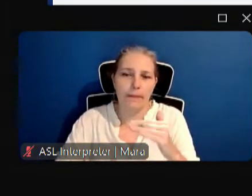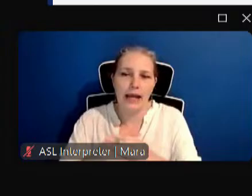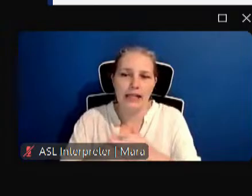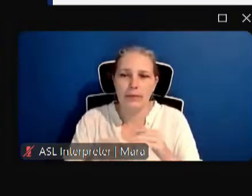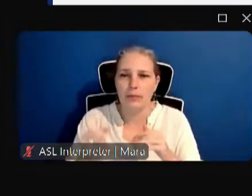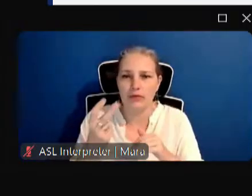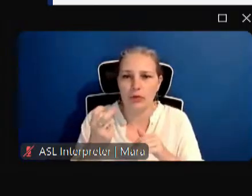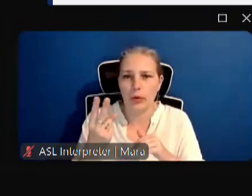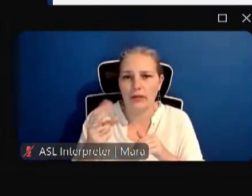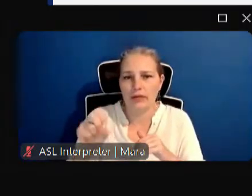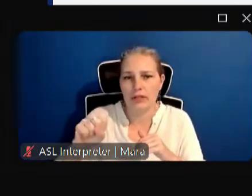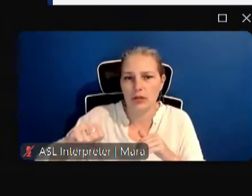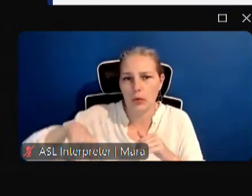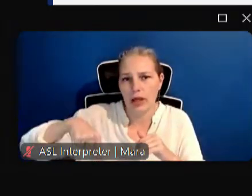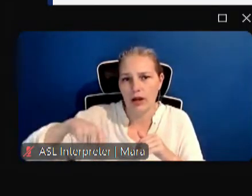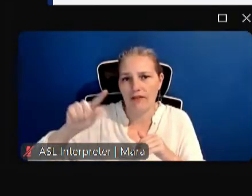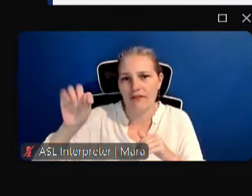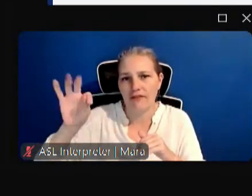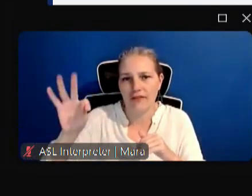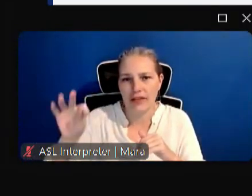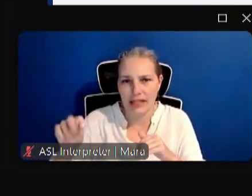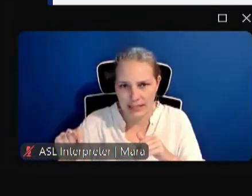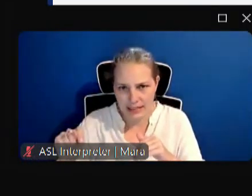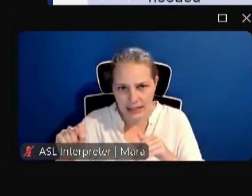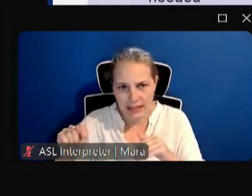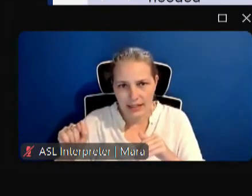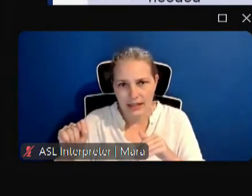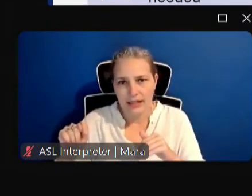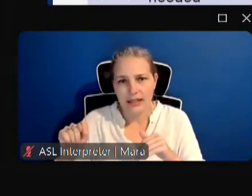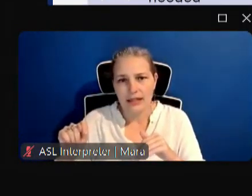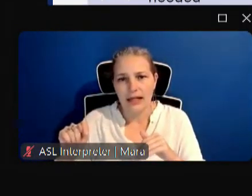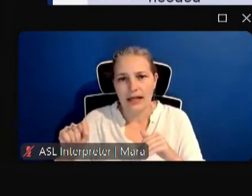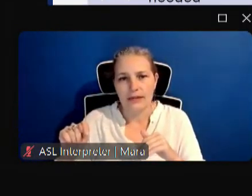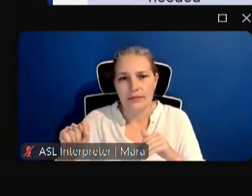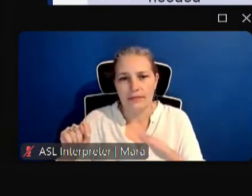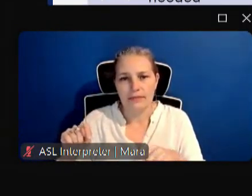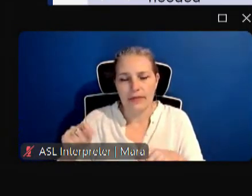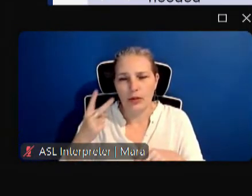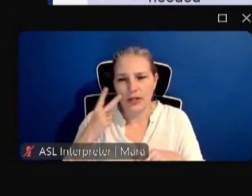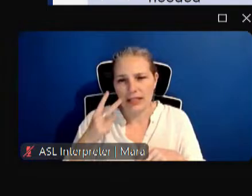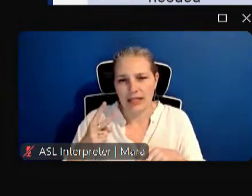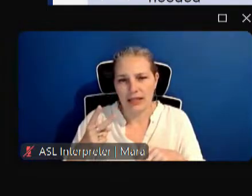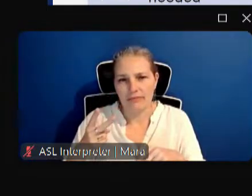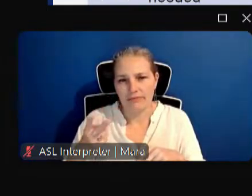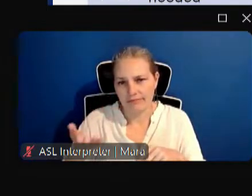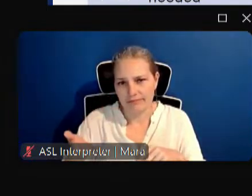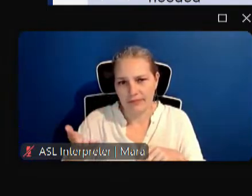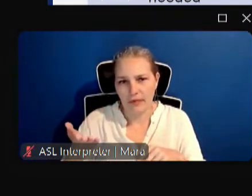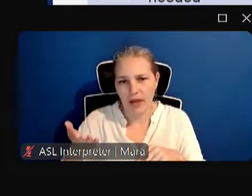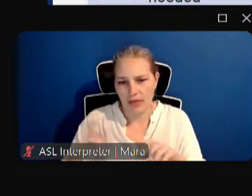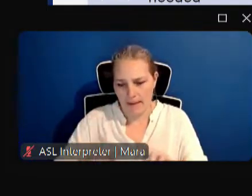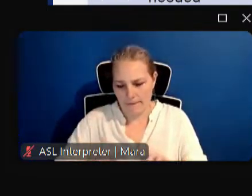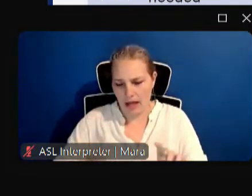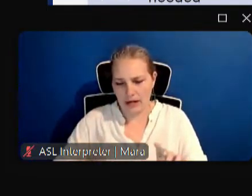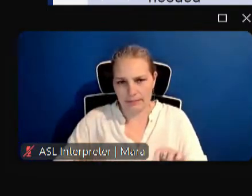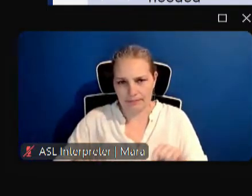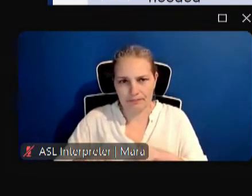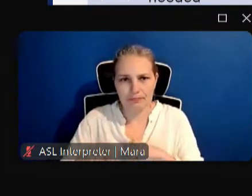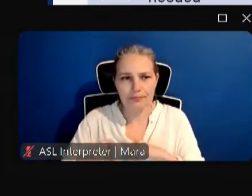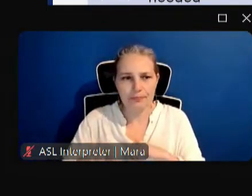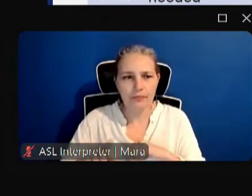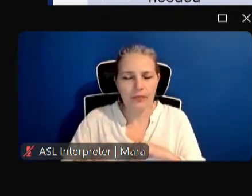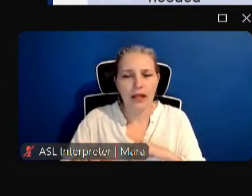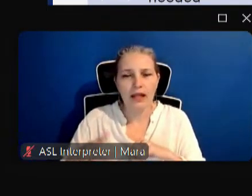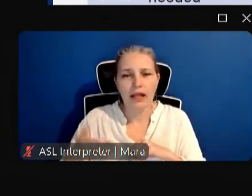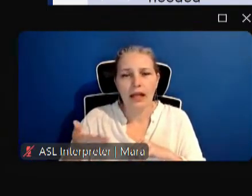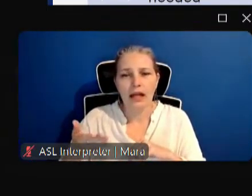bottom photo in the slide. Next slide. So as I mentioned, taking into consideration what